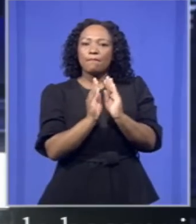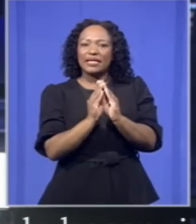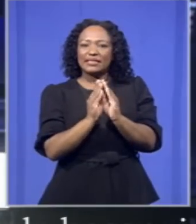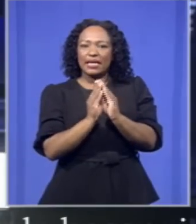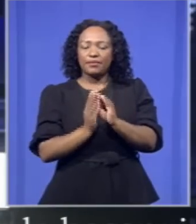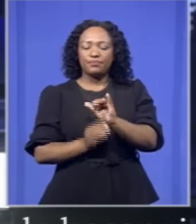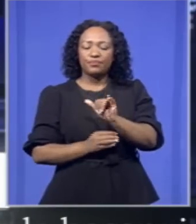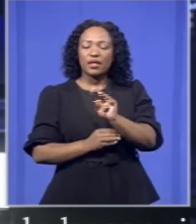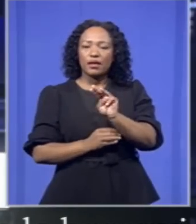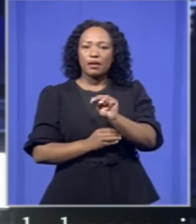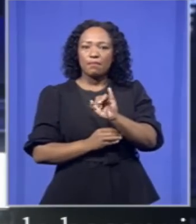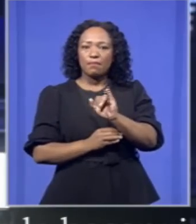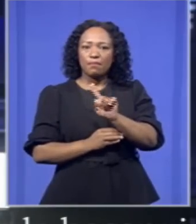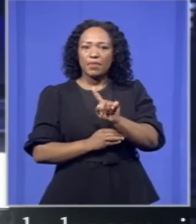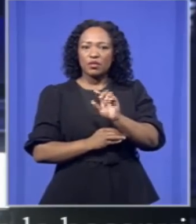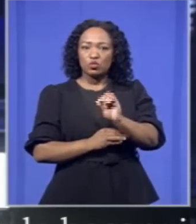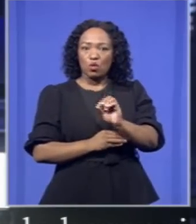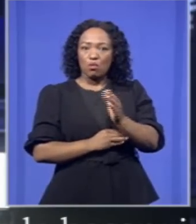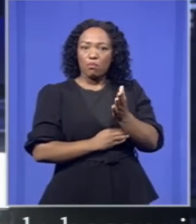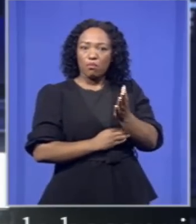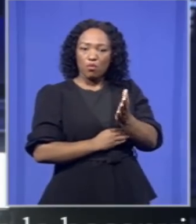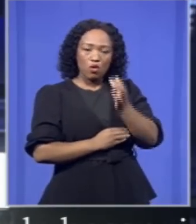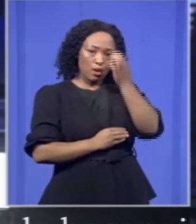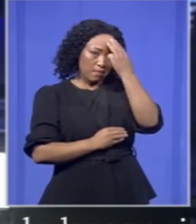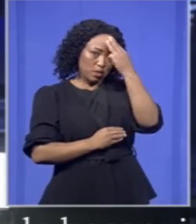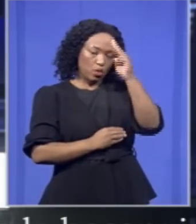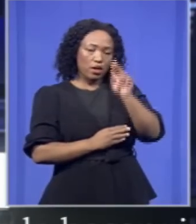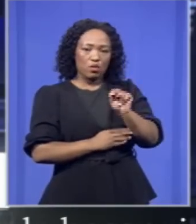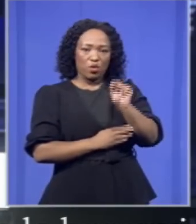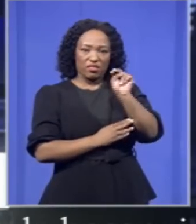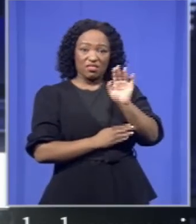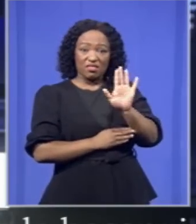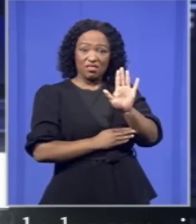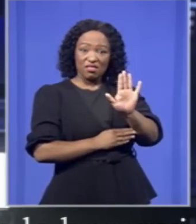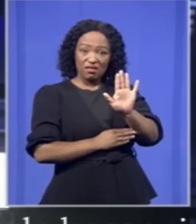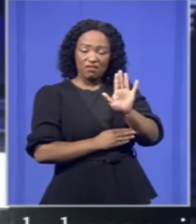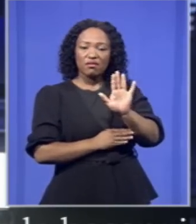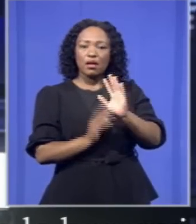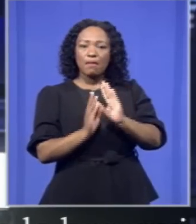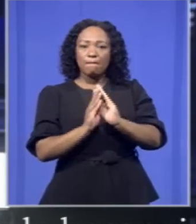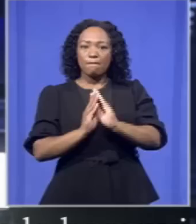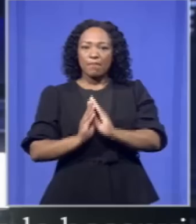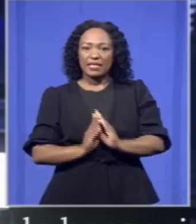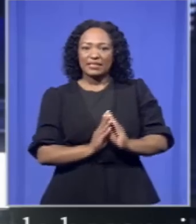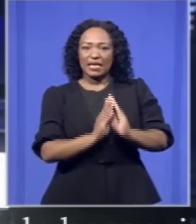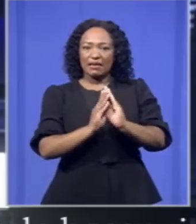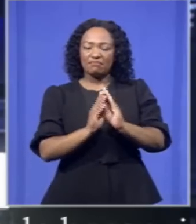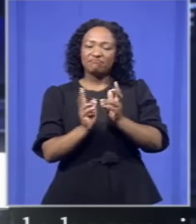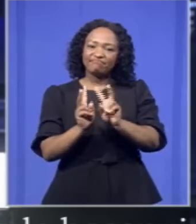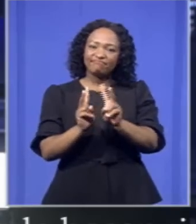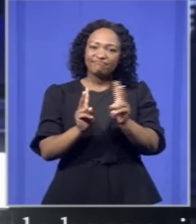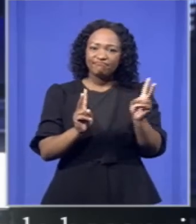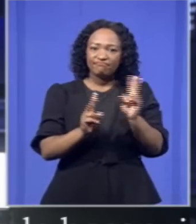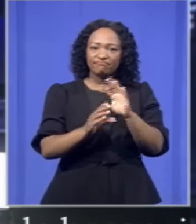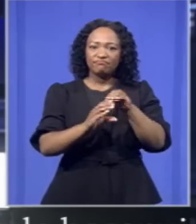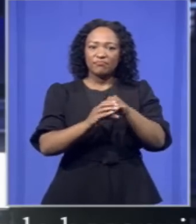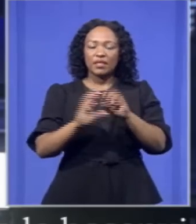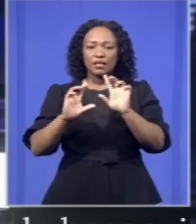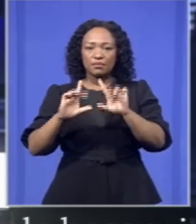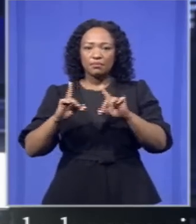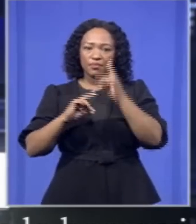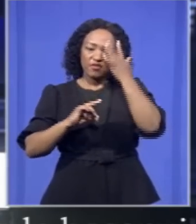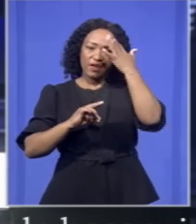kwa Hagedornboom kwa bokone jwa Pretoria. Kopano e ne e tsenetswe ke banna le seabe go akaretsa mafapha puso